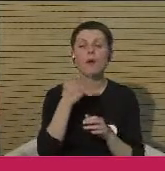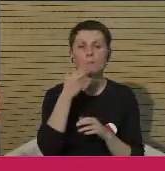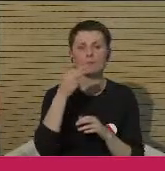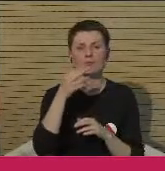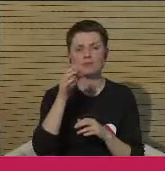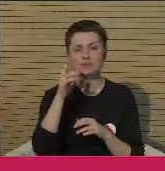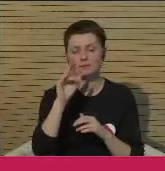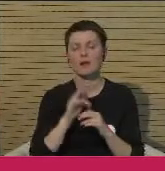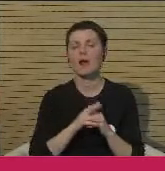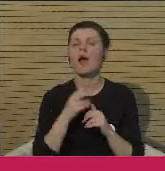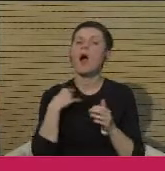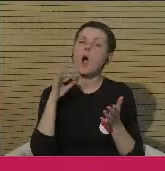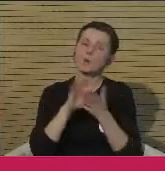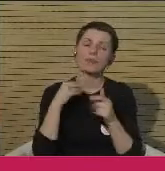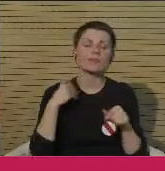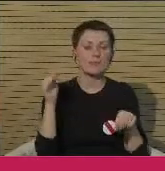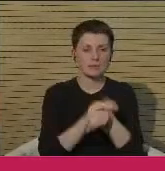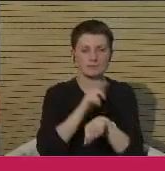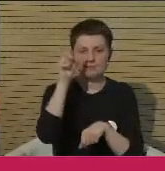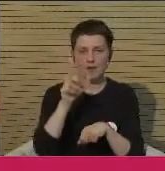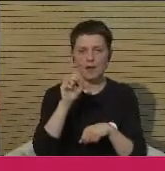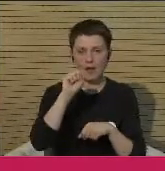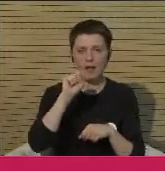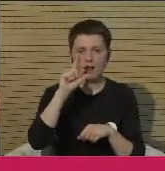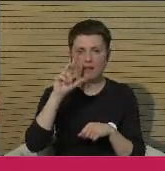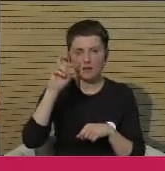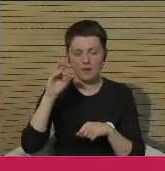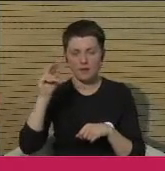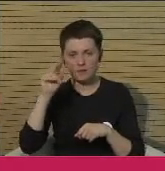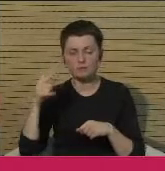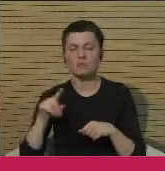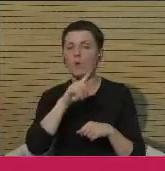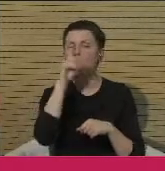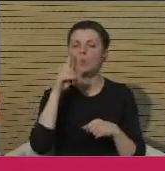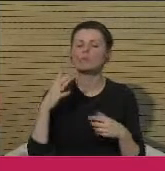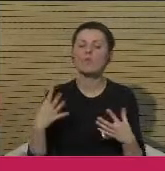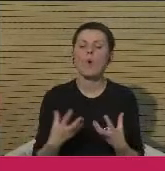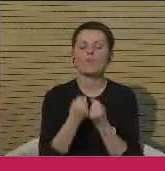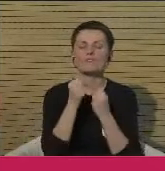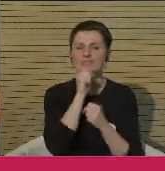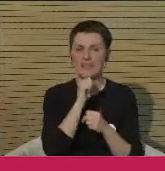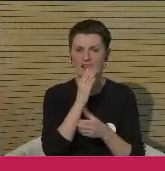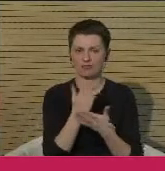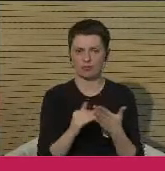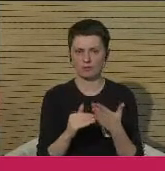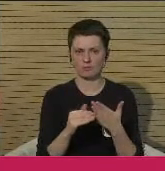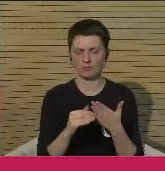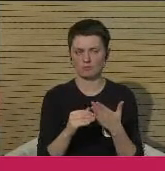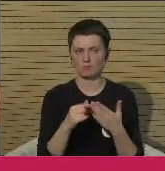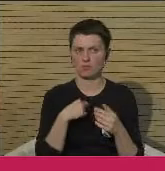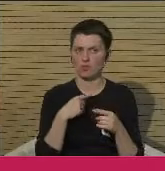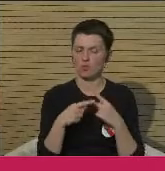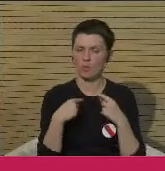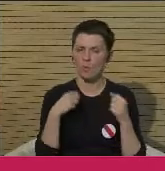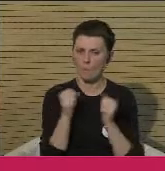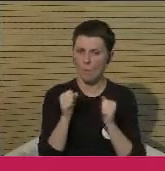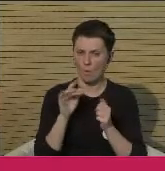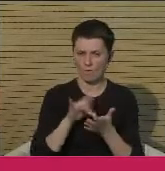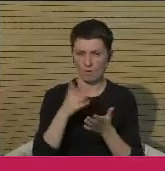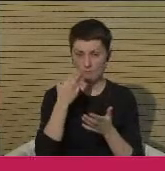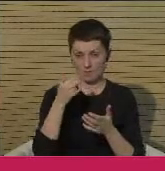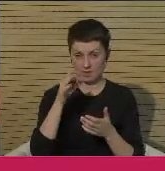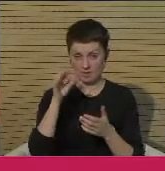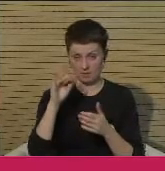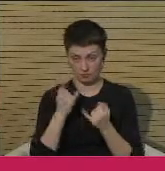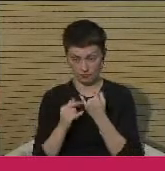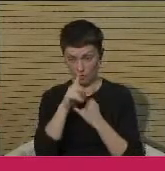it is no more a folk tradition behind it. And in the history of Minsk, I wouldn't fully agree